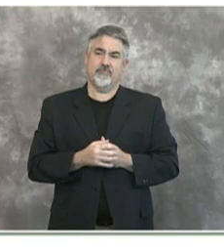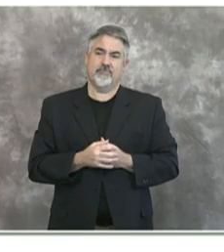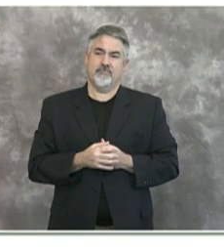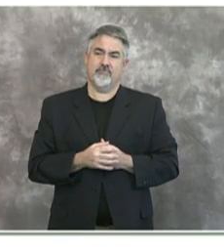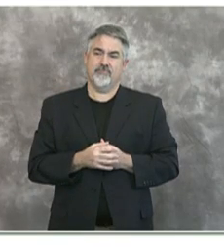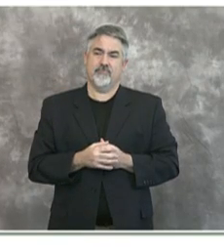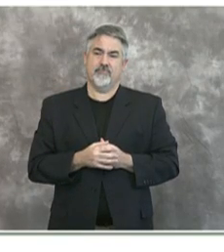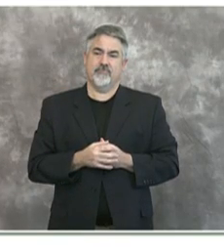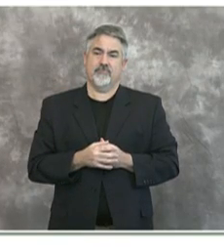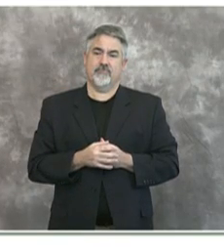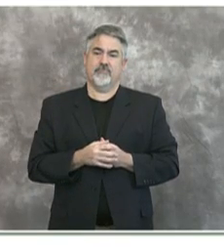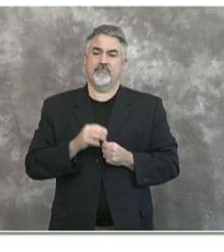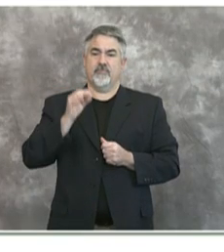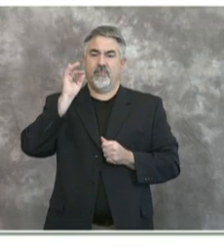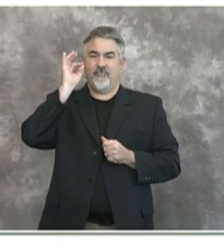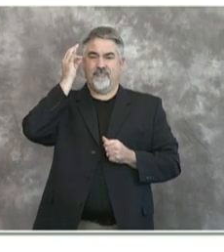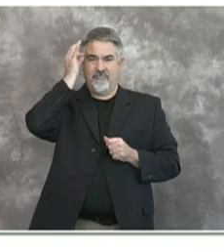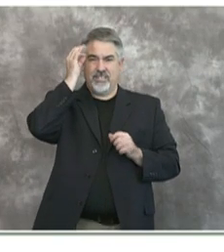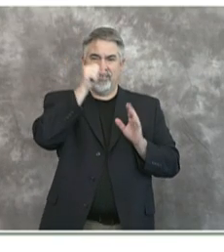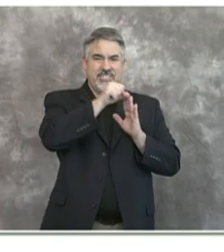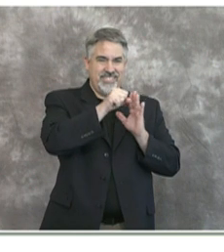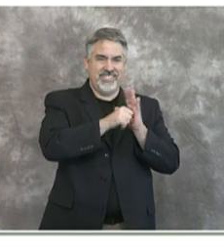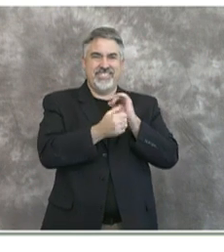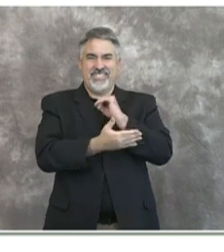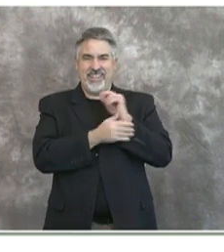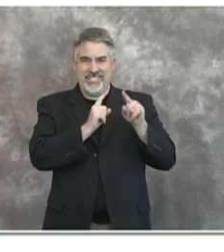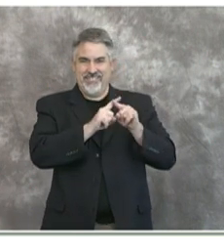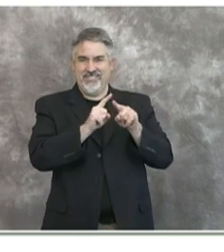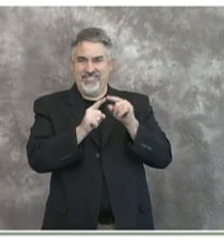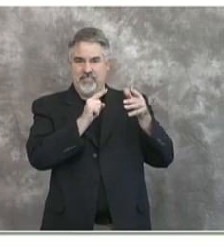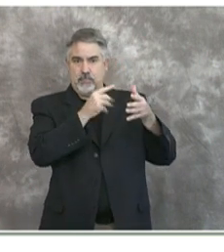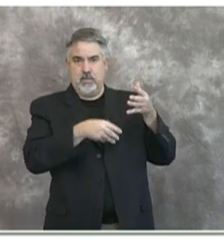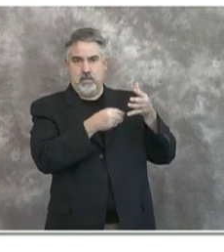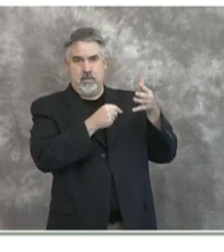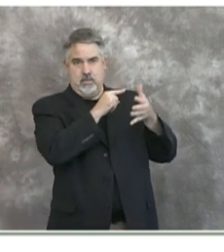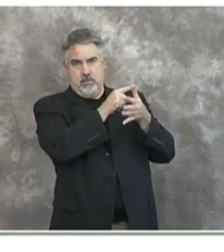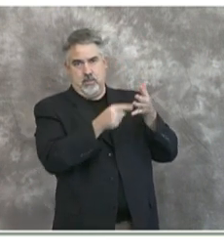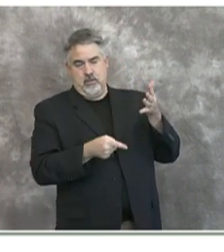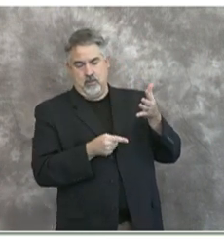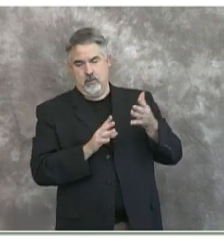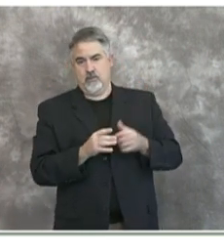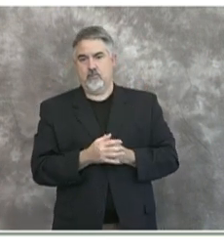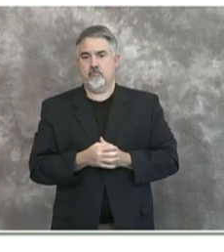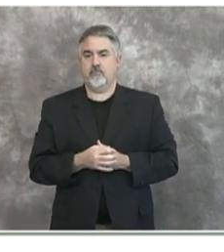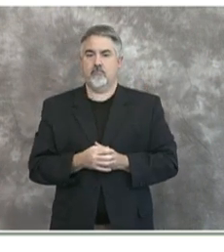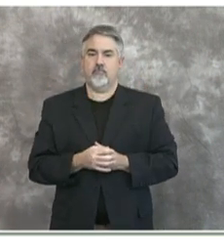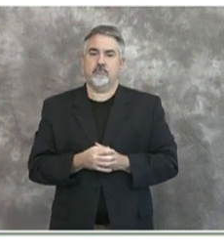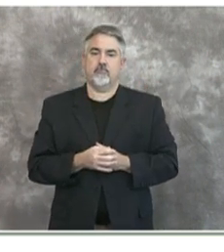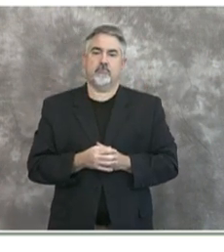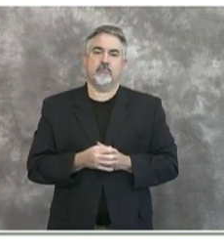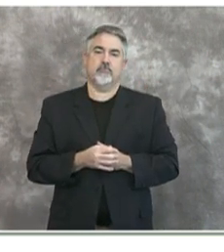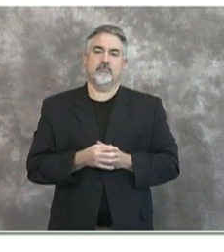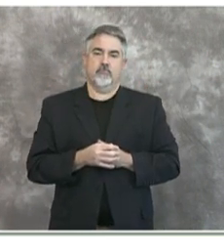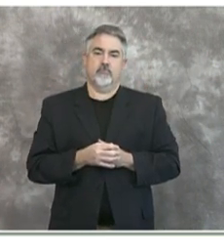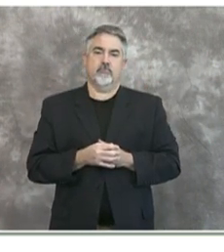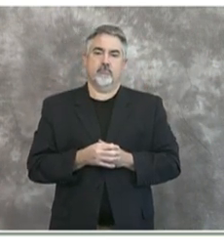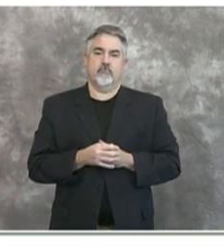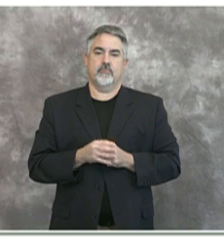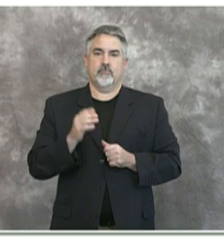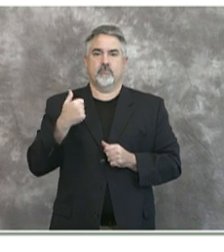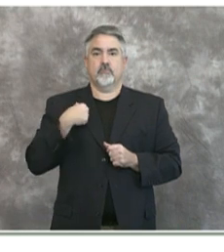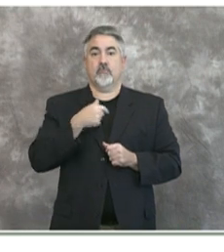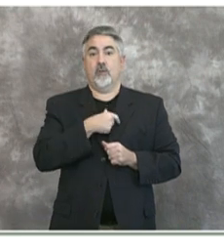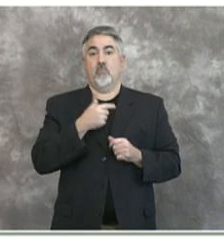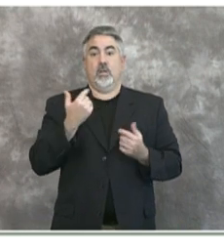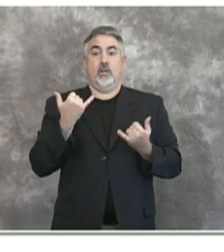and county testing criteria. And these elements were included in our 14th KHAN